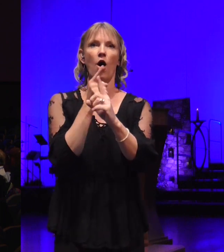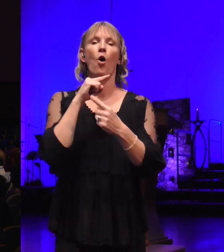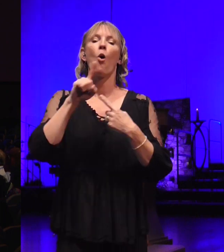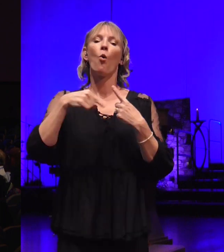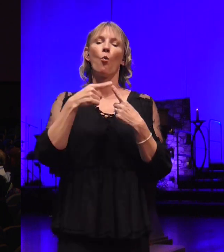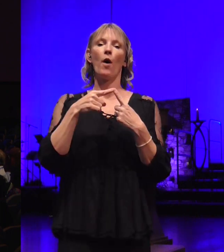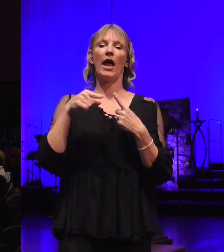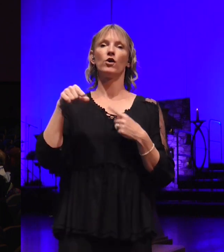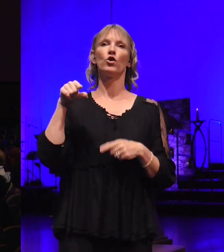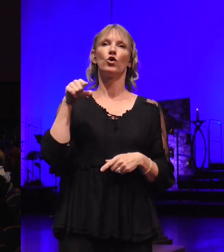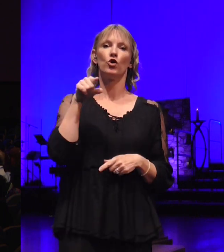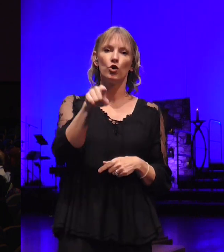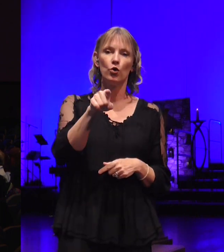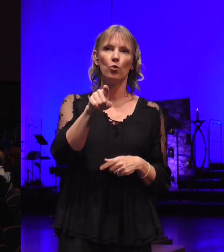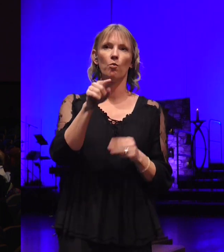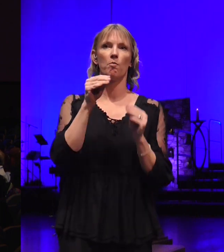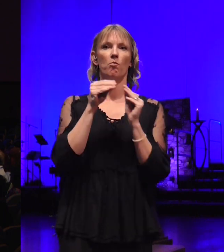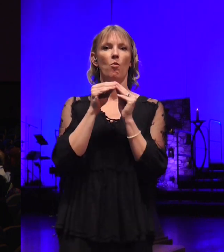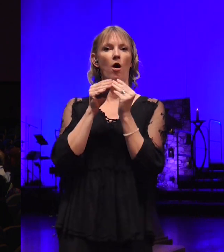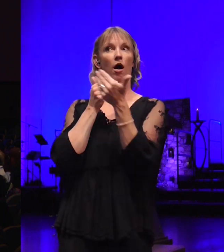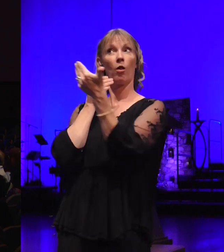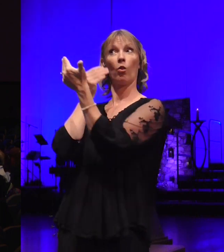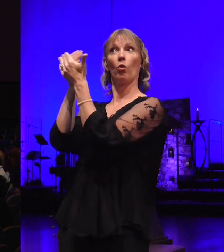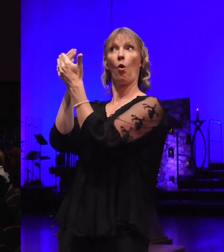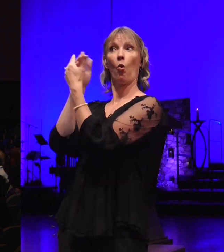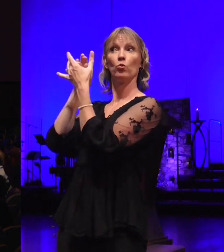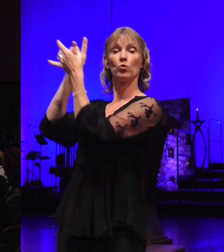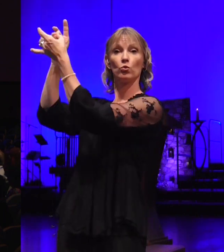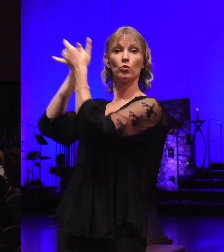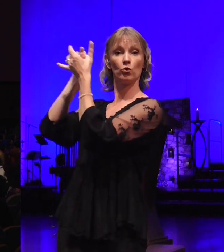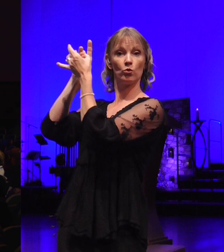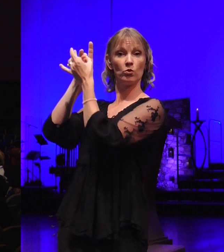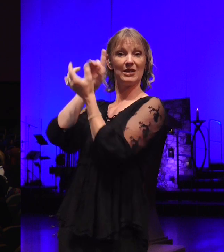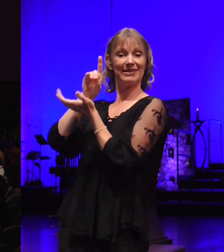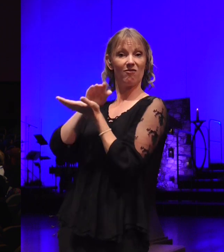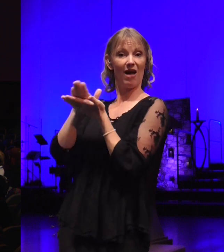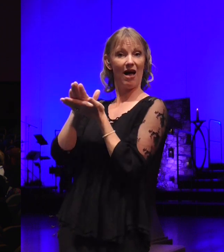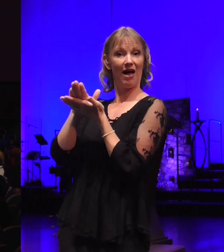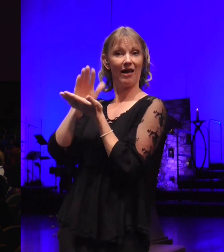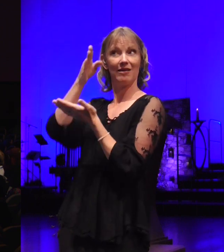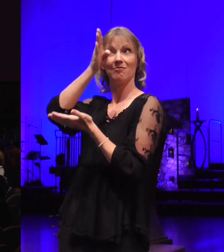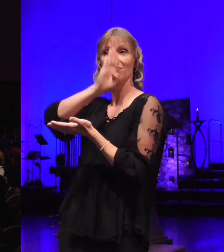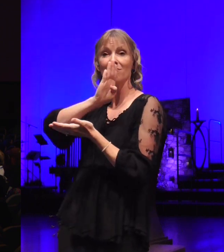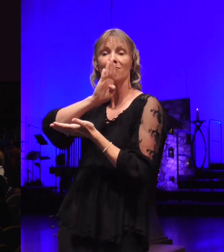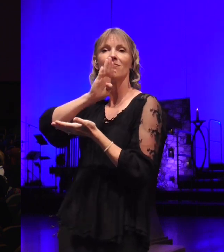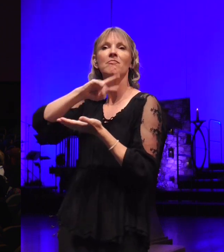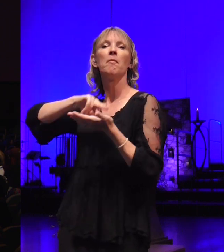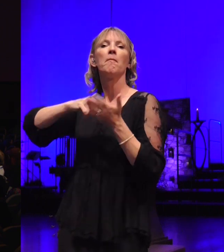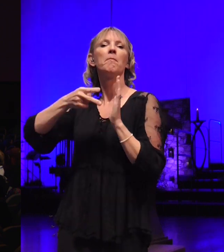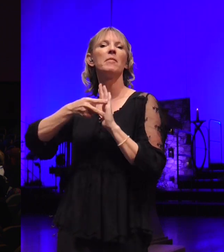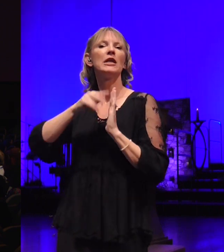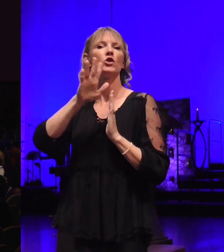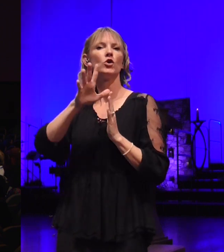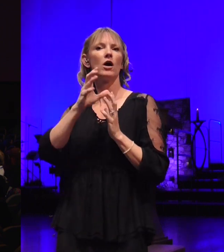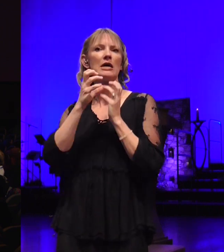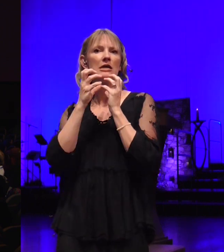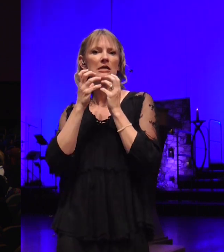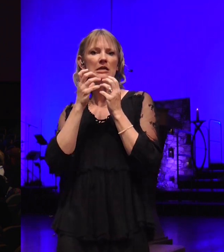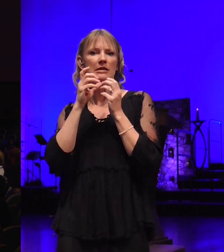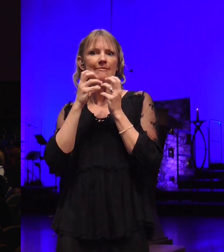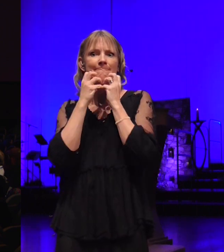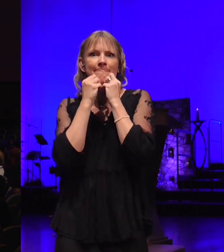you're closer with the divine, you lose that attachment to those